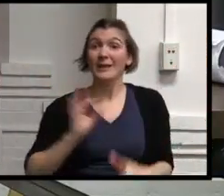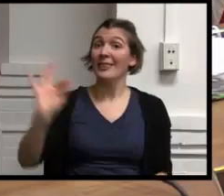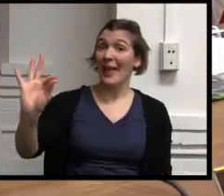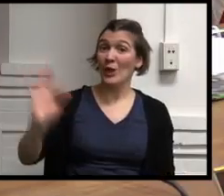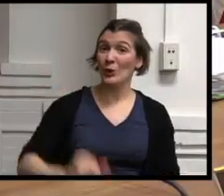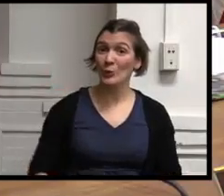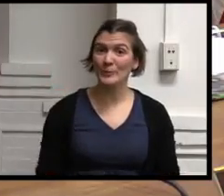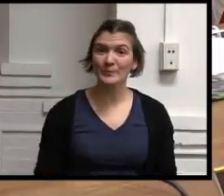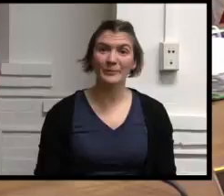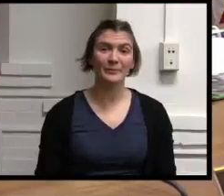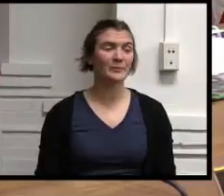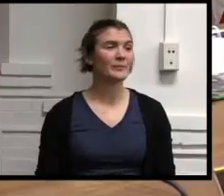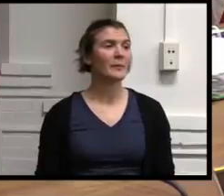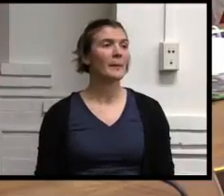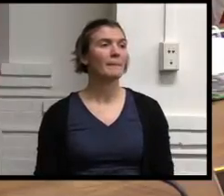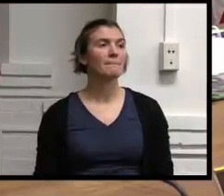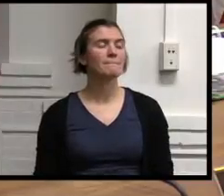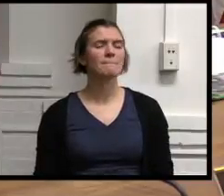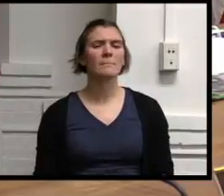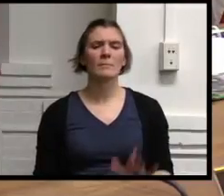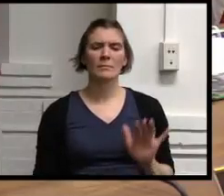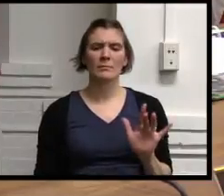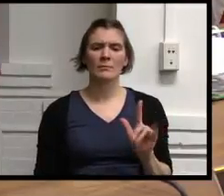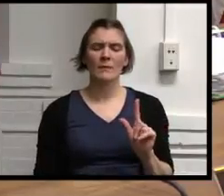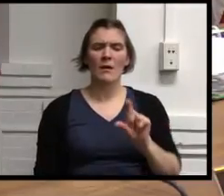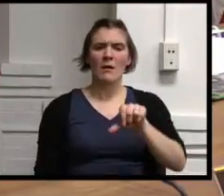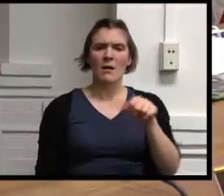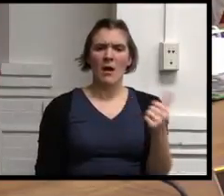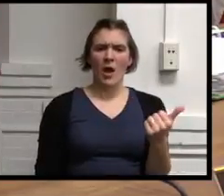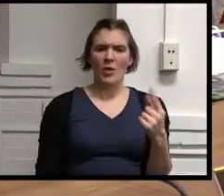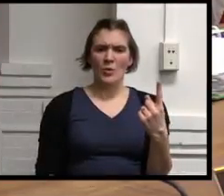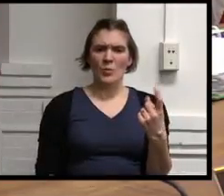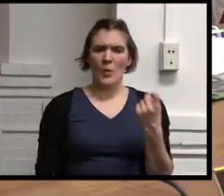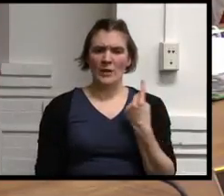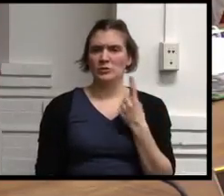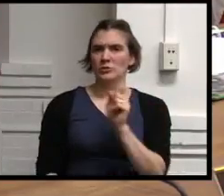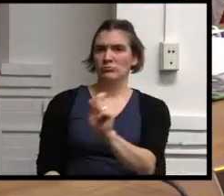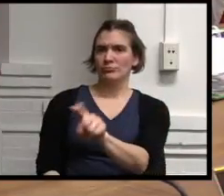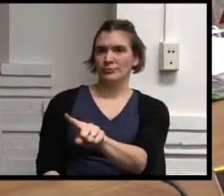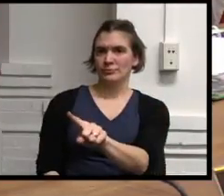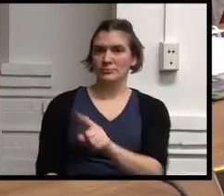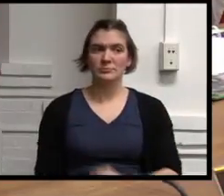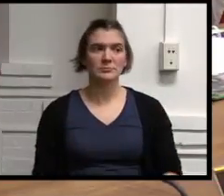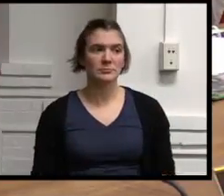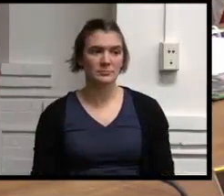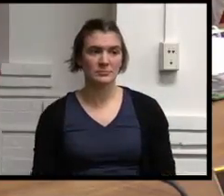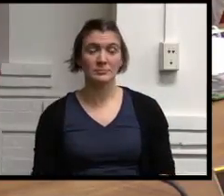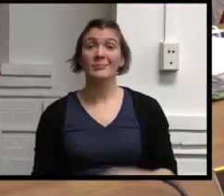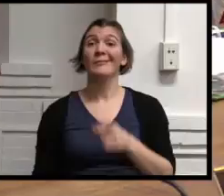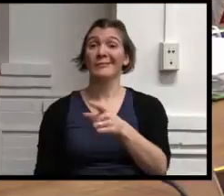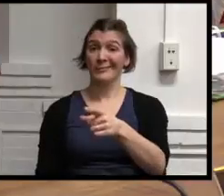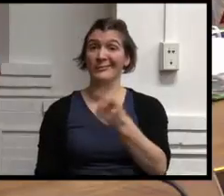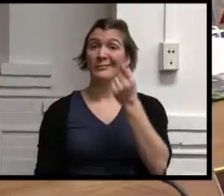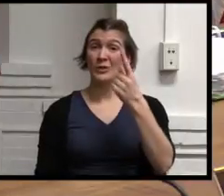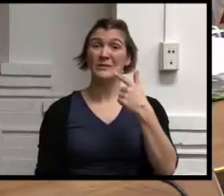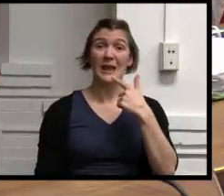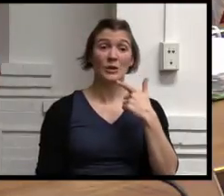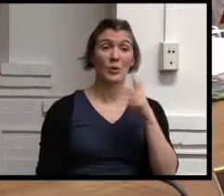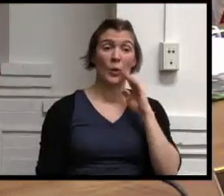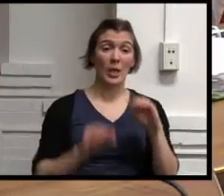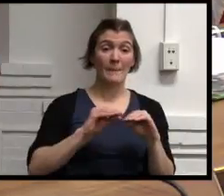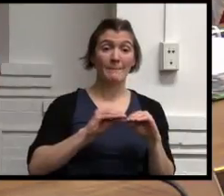you. The question that I was asked, because you're moving